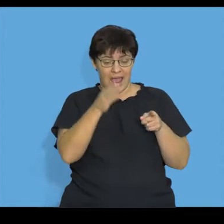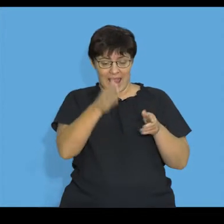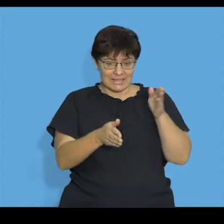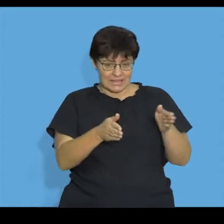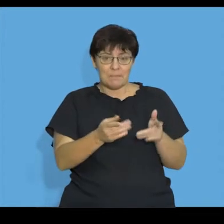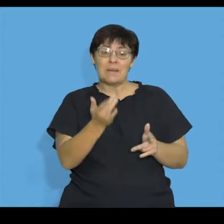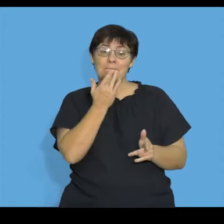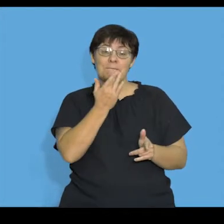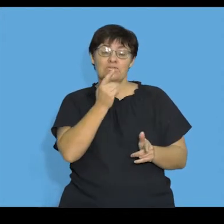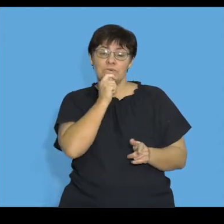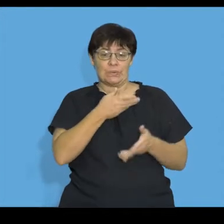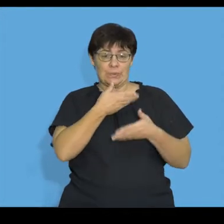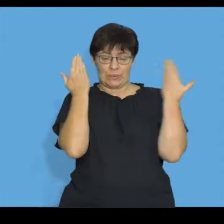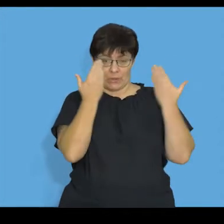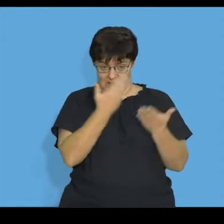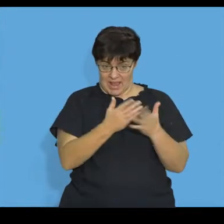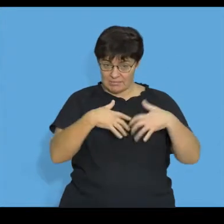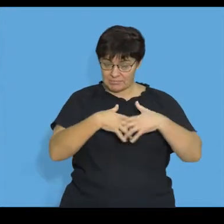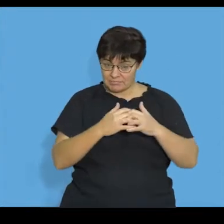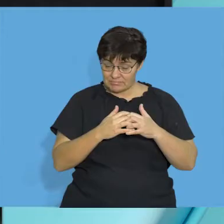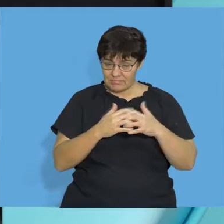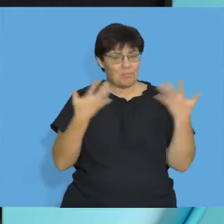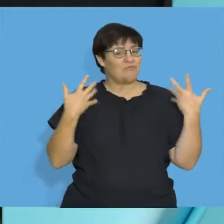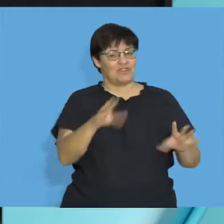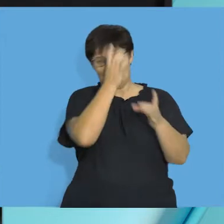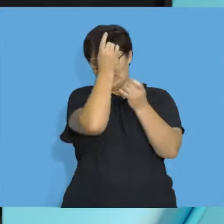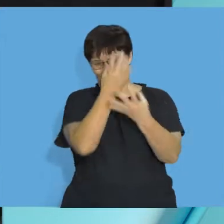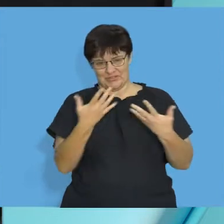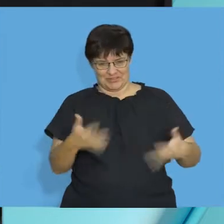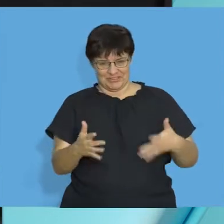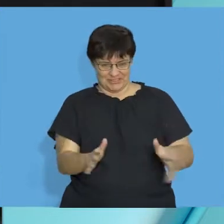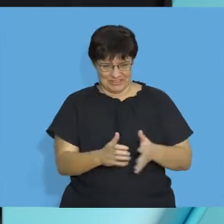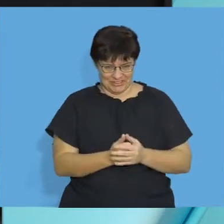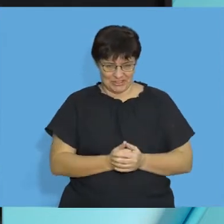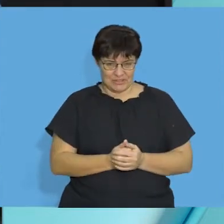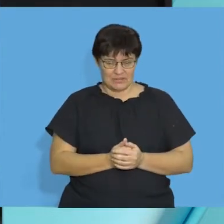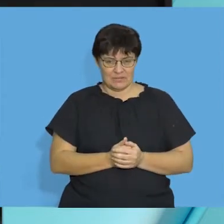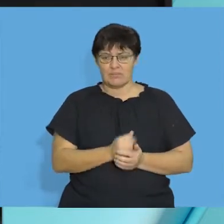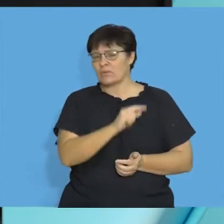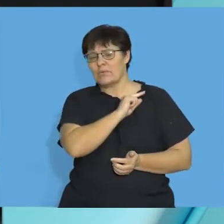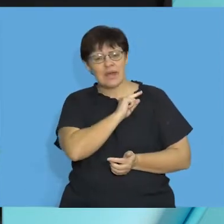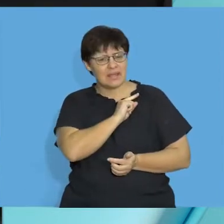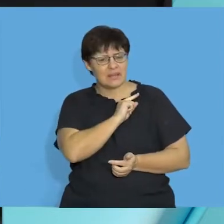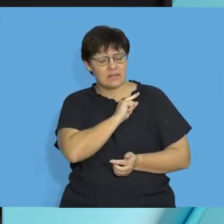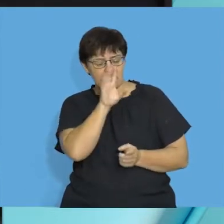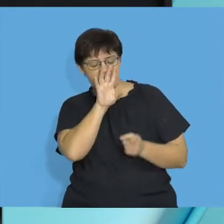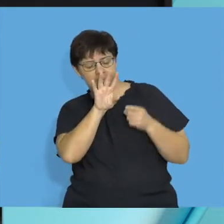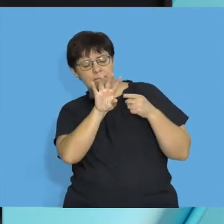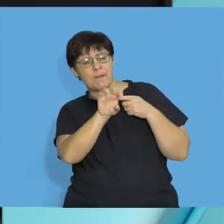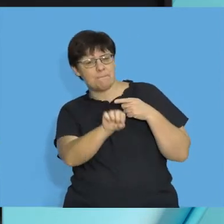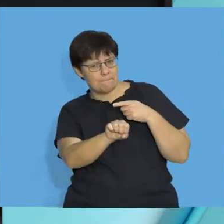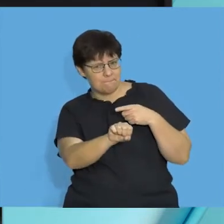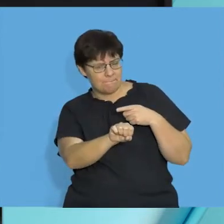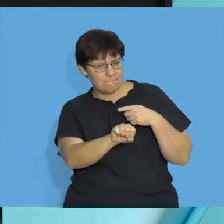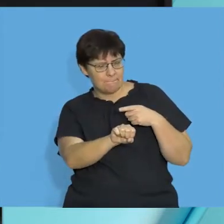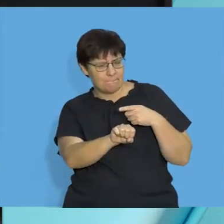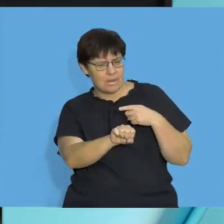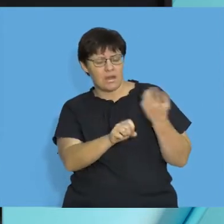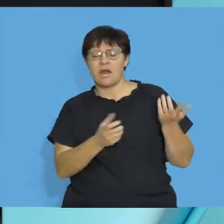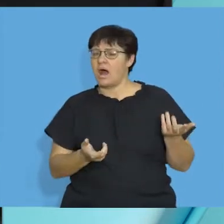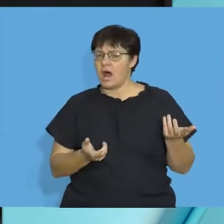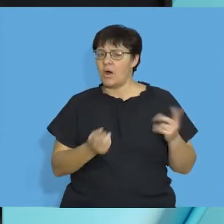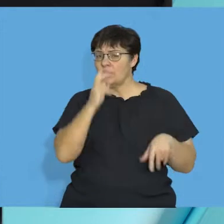battery? Now, I've already given it away, in a sense, because we'd recognize that to do this, we